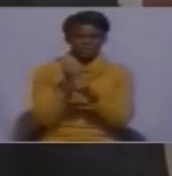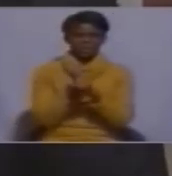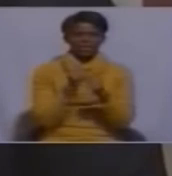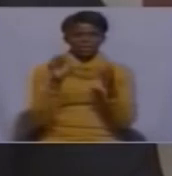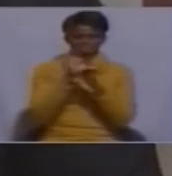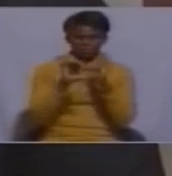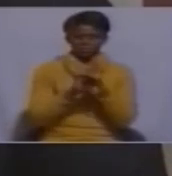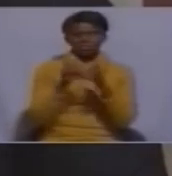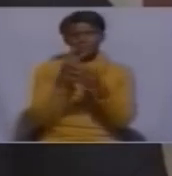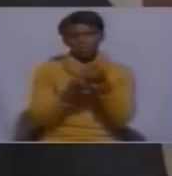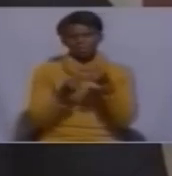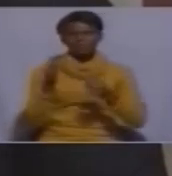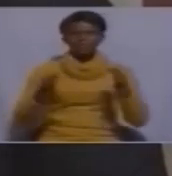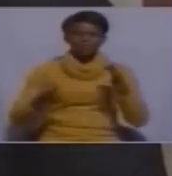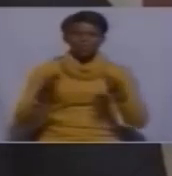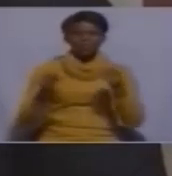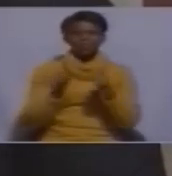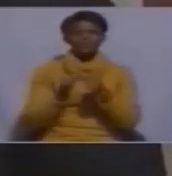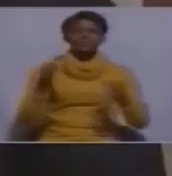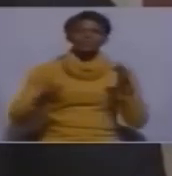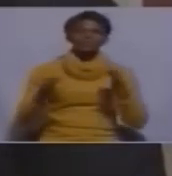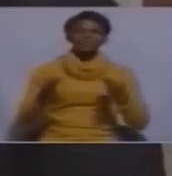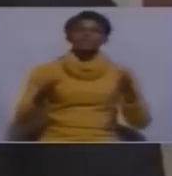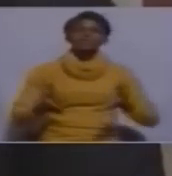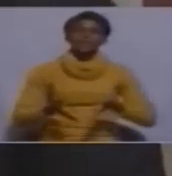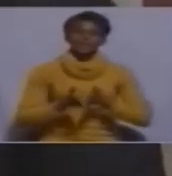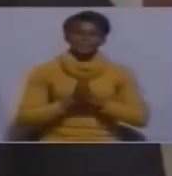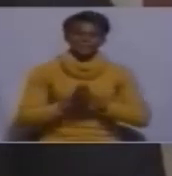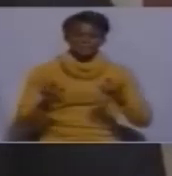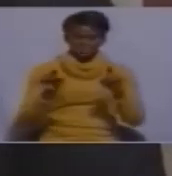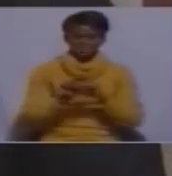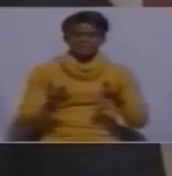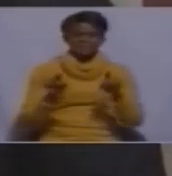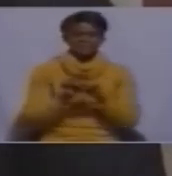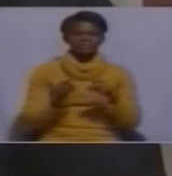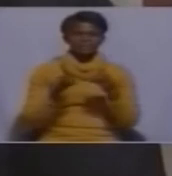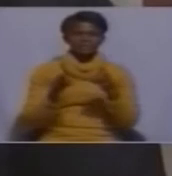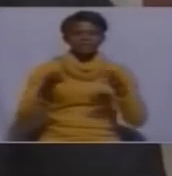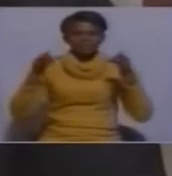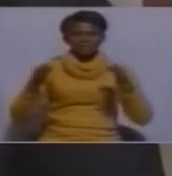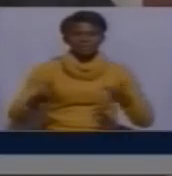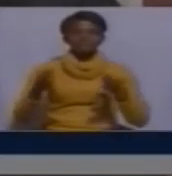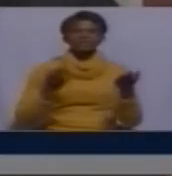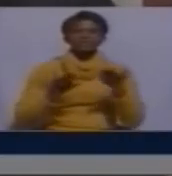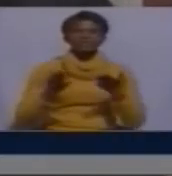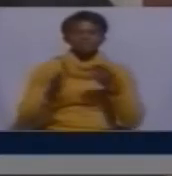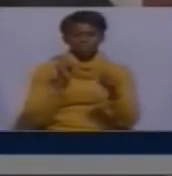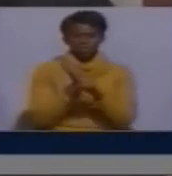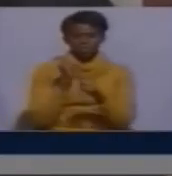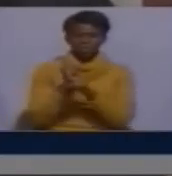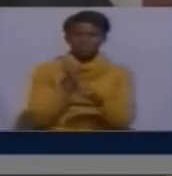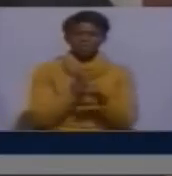Constitutional Court and the Court of Appeal. Similarly, in the same vein, the Judicial Service Commission has been actually working round the clock